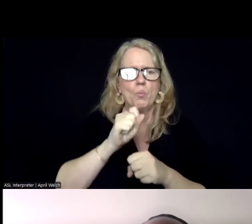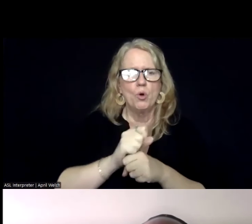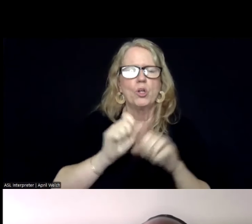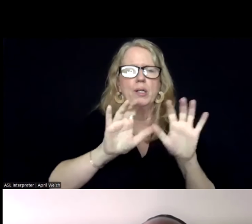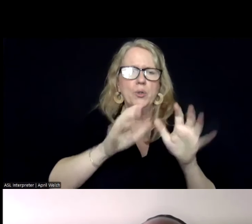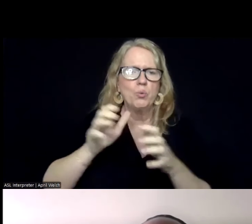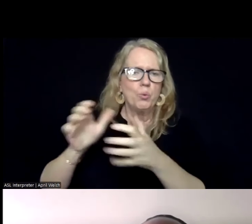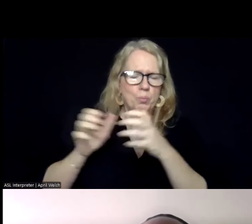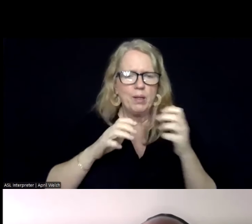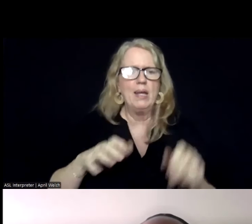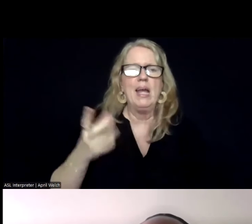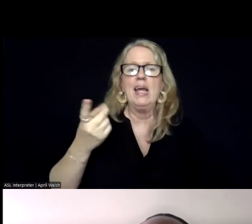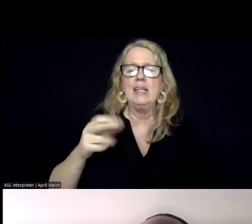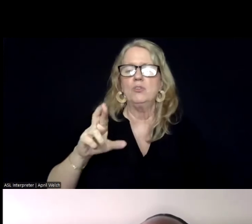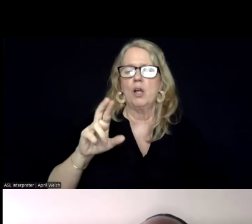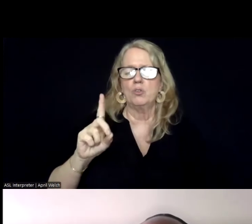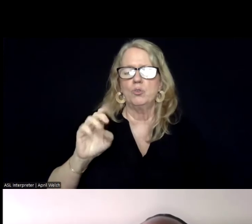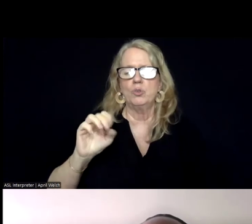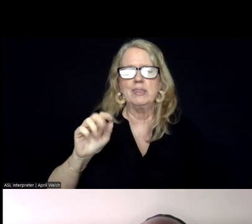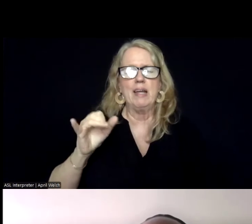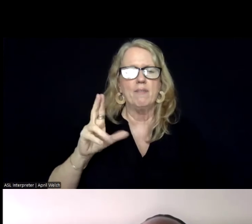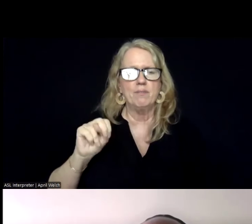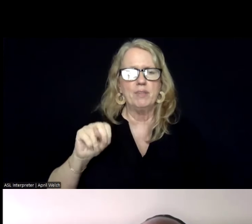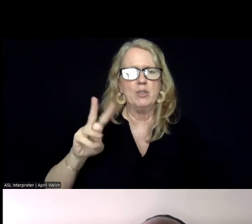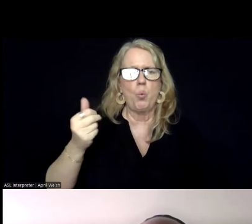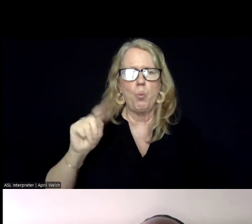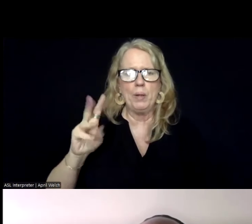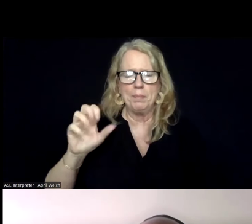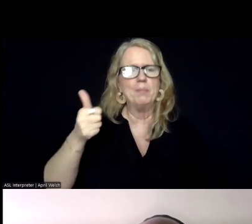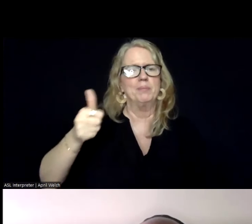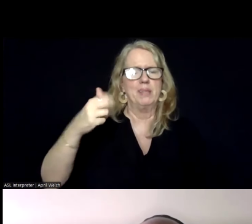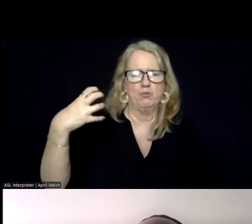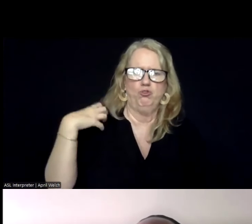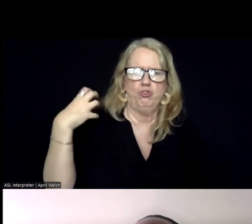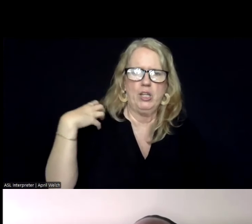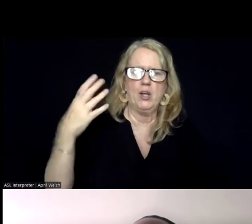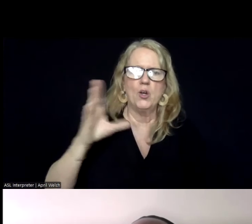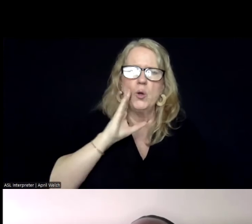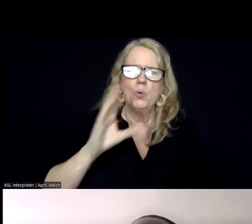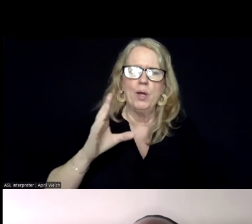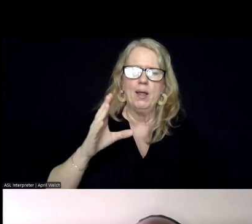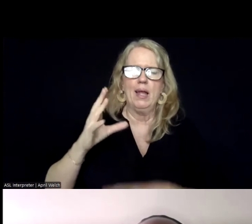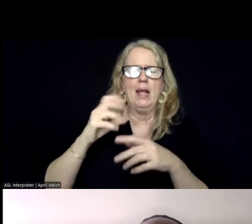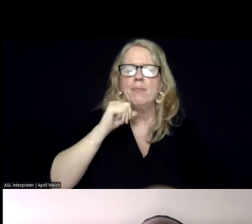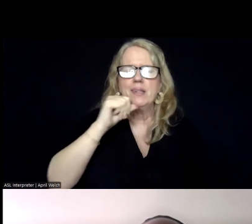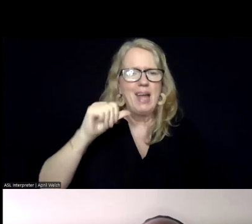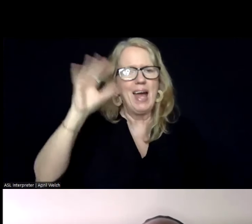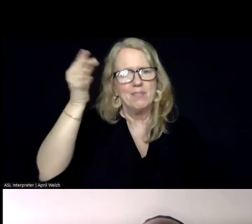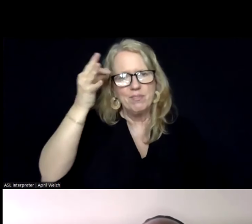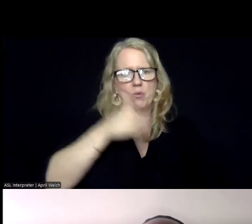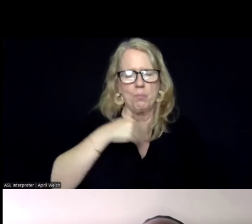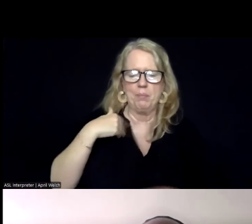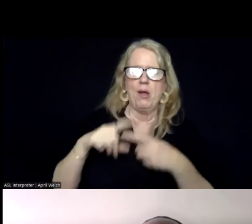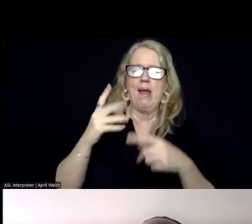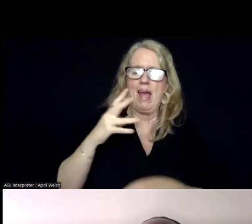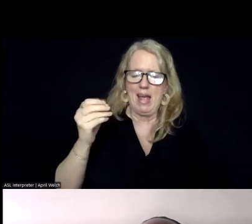And Dr. Delphin Rittman is the chair and the body together of the non-federal members and the